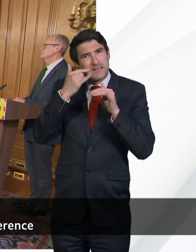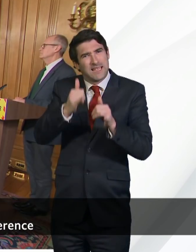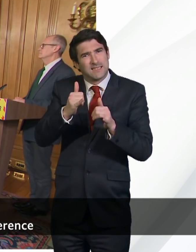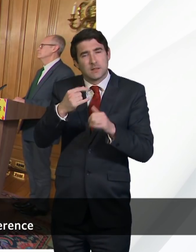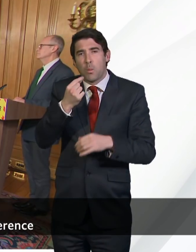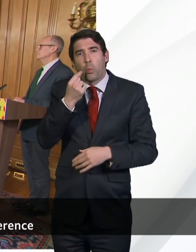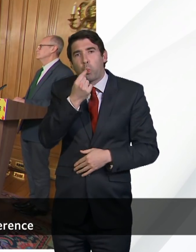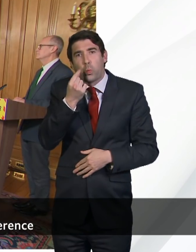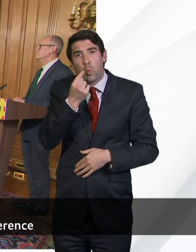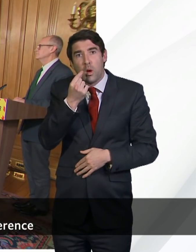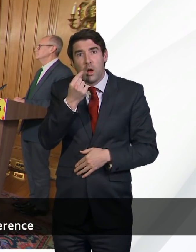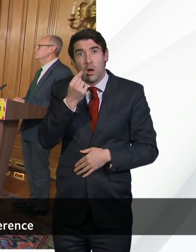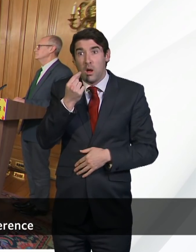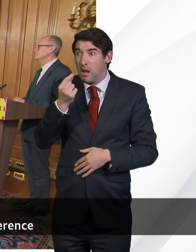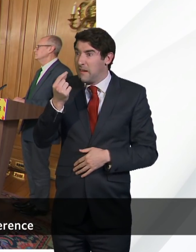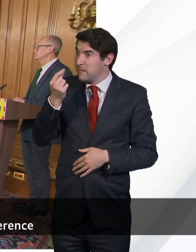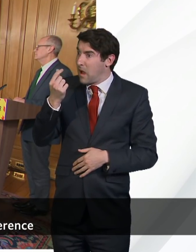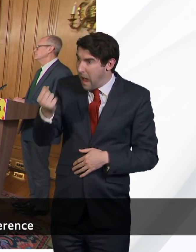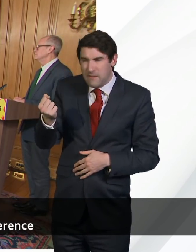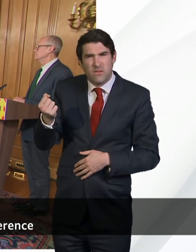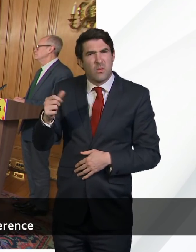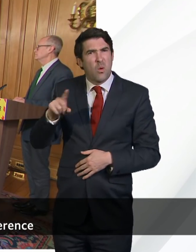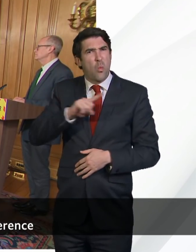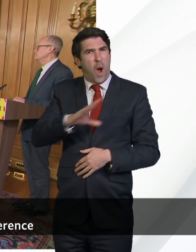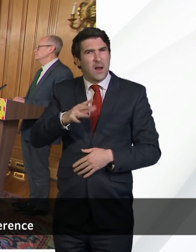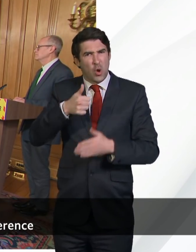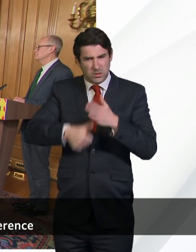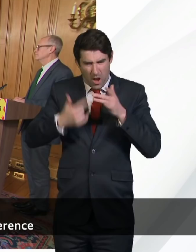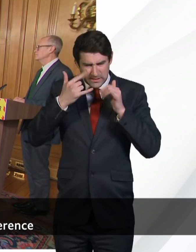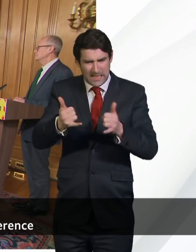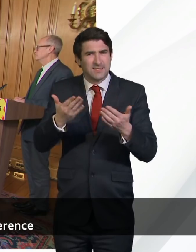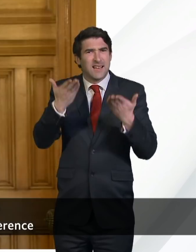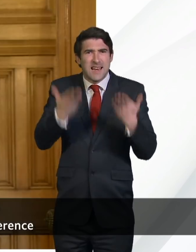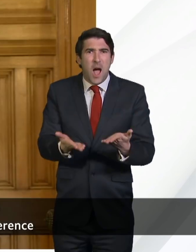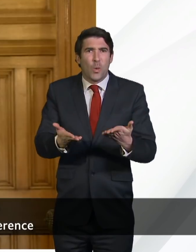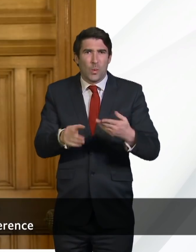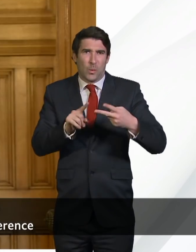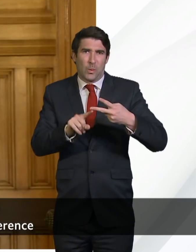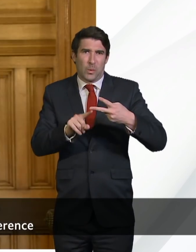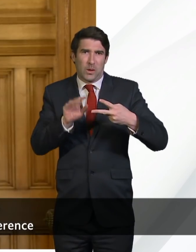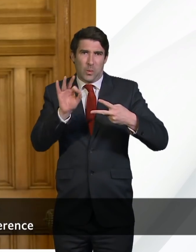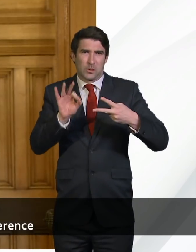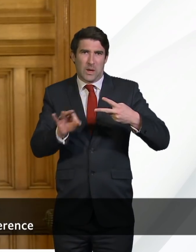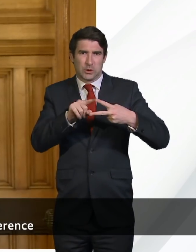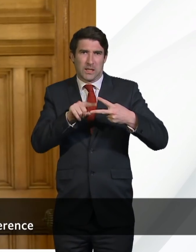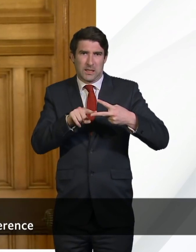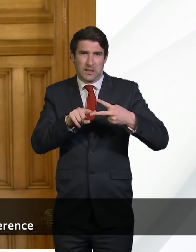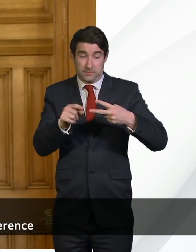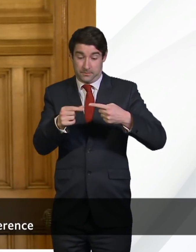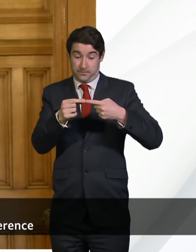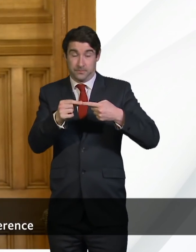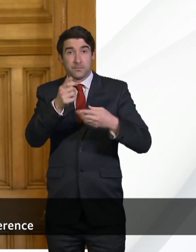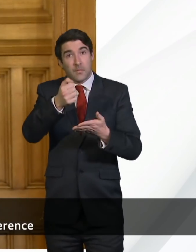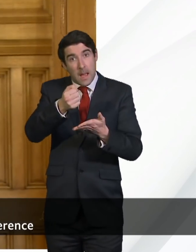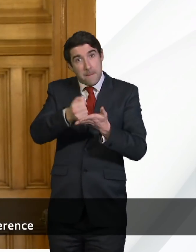And if so, what are we waiting for? So, George, on the Bank of England decision, obviously, we've got an independent Bank of England. They make those